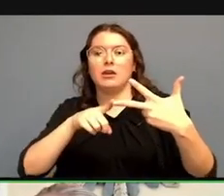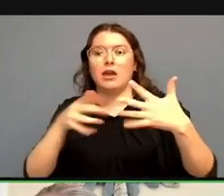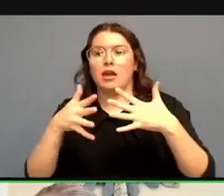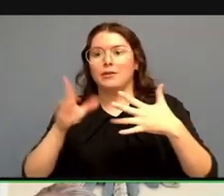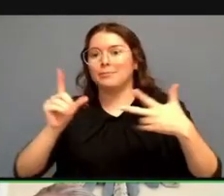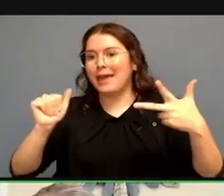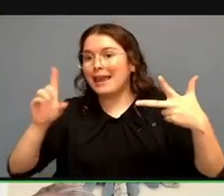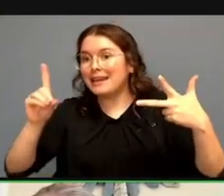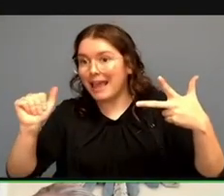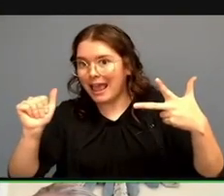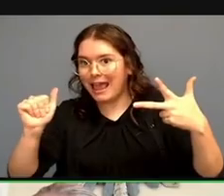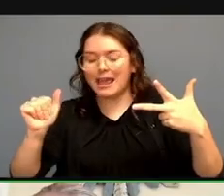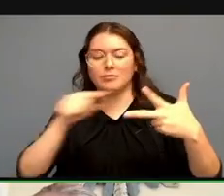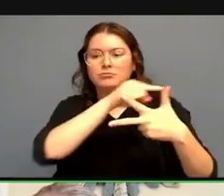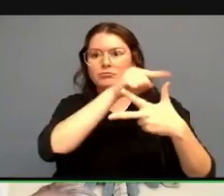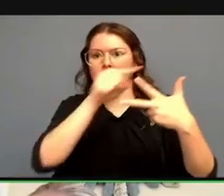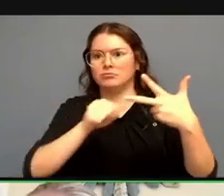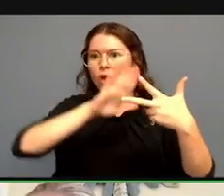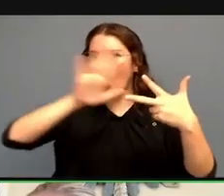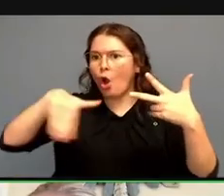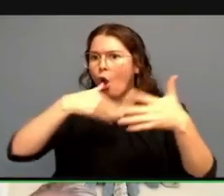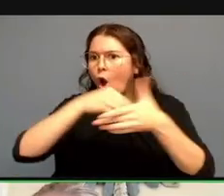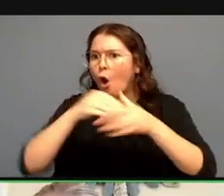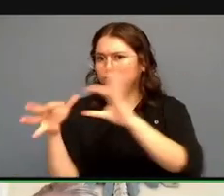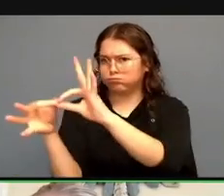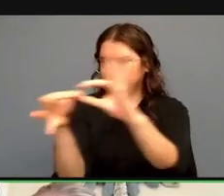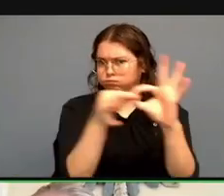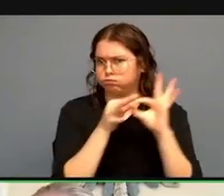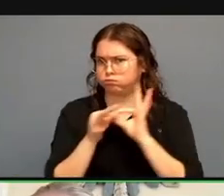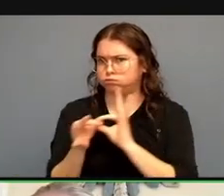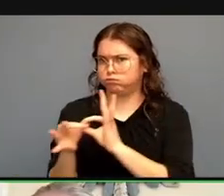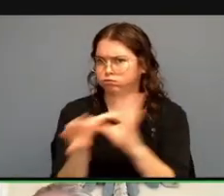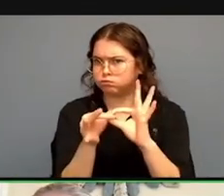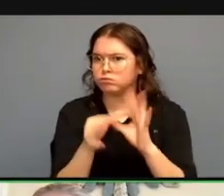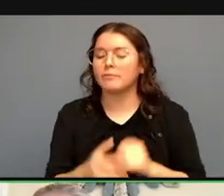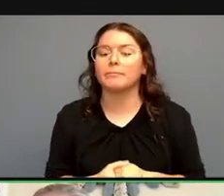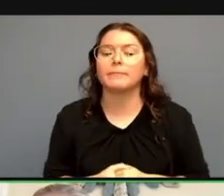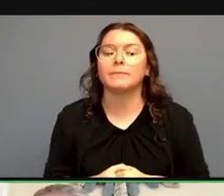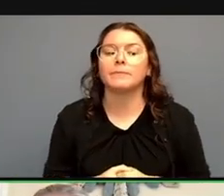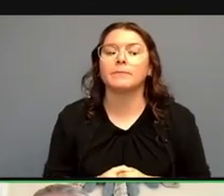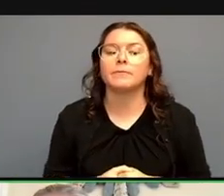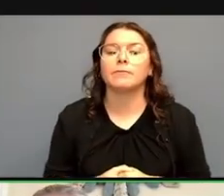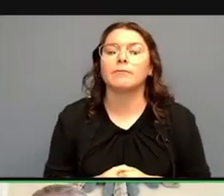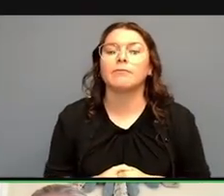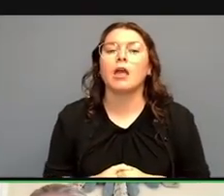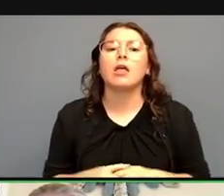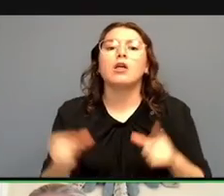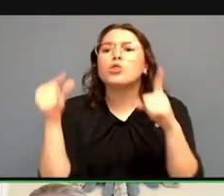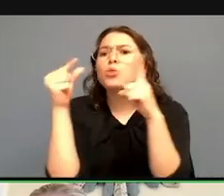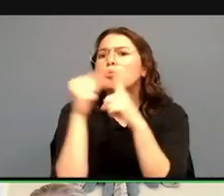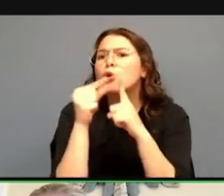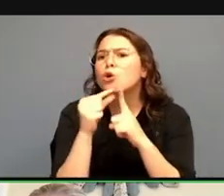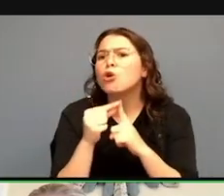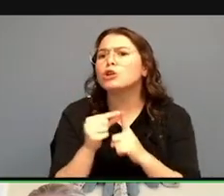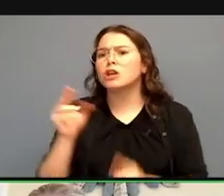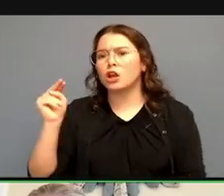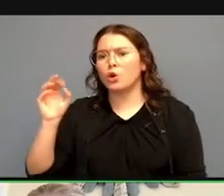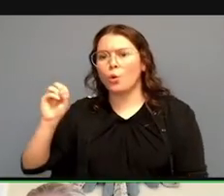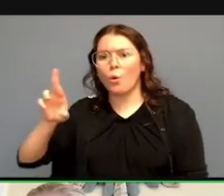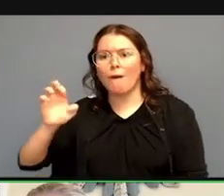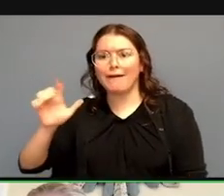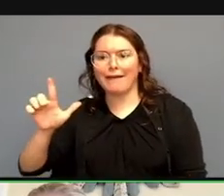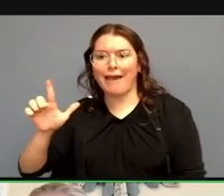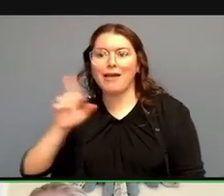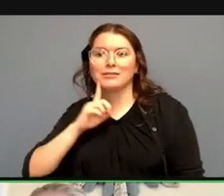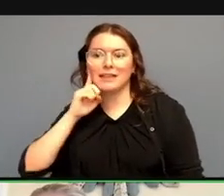with Disability Act, are all interconnected. And then the terminology that NorCal Deaf